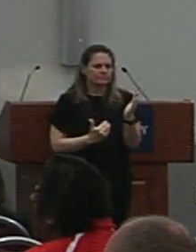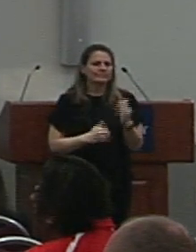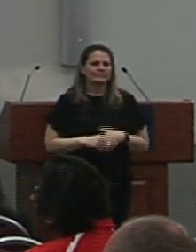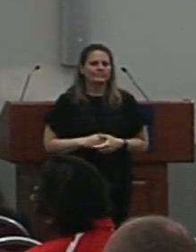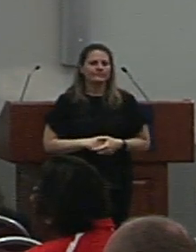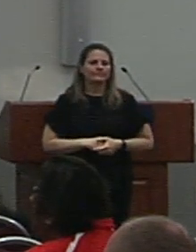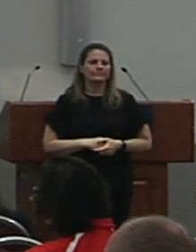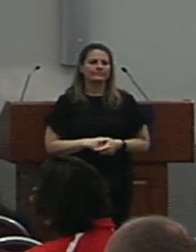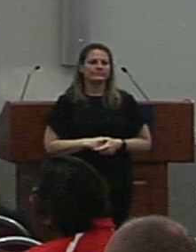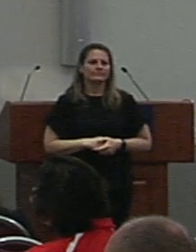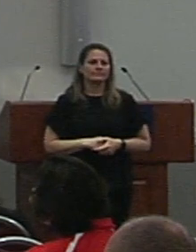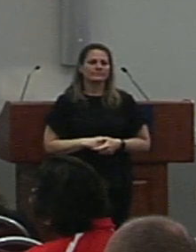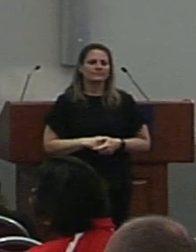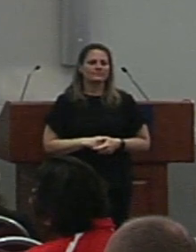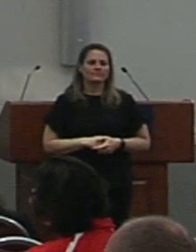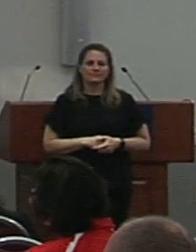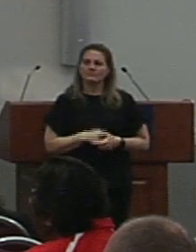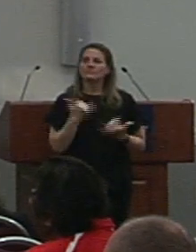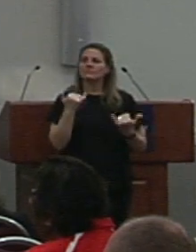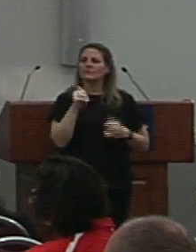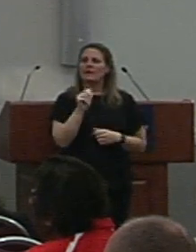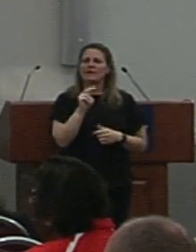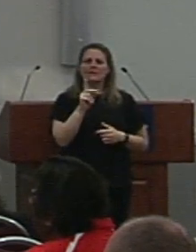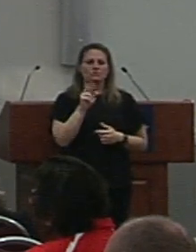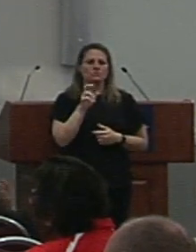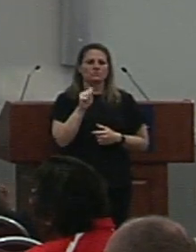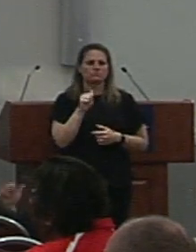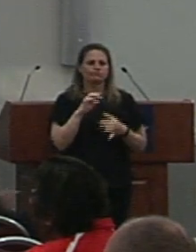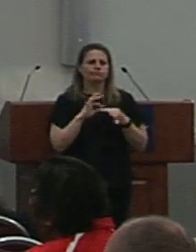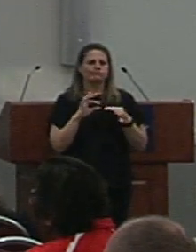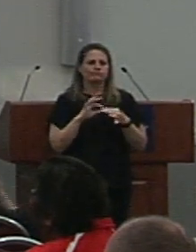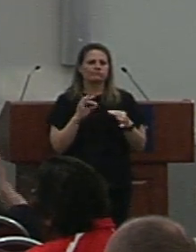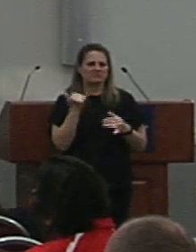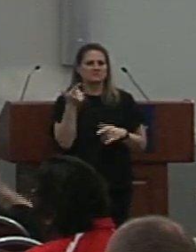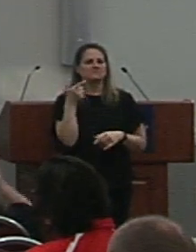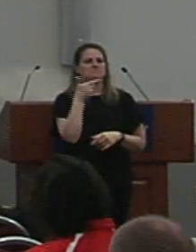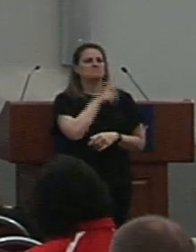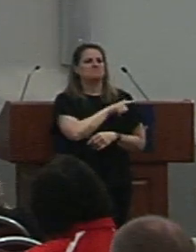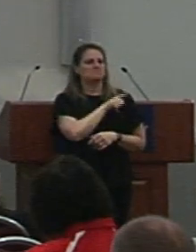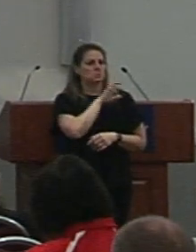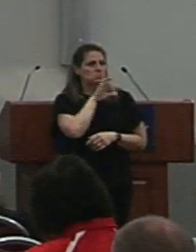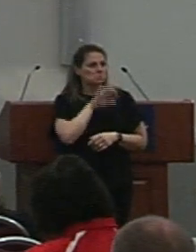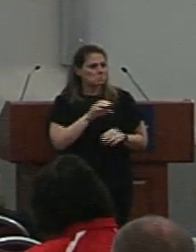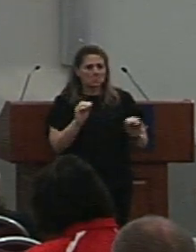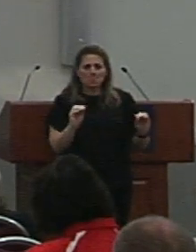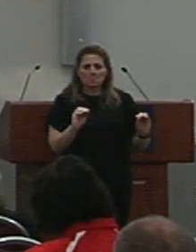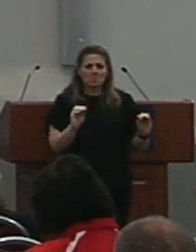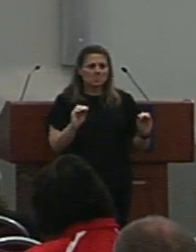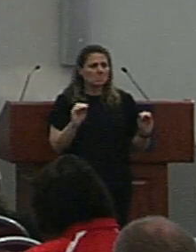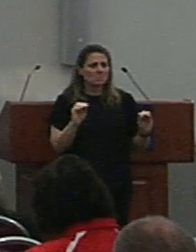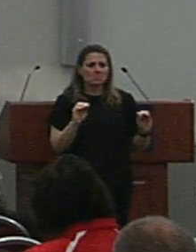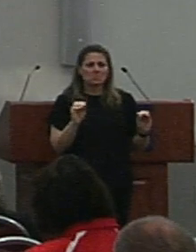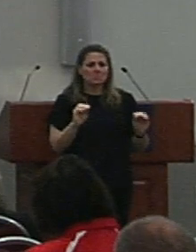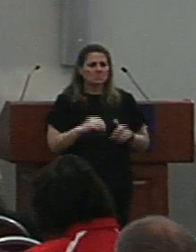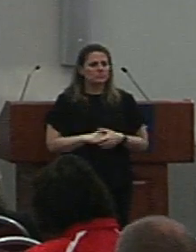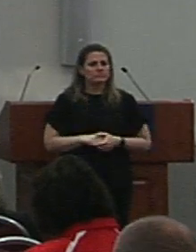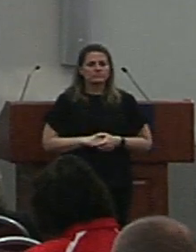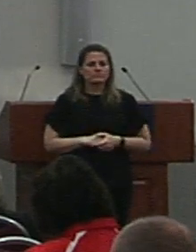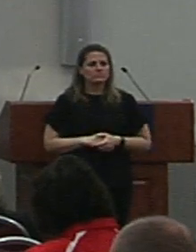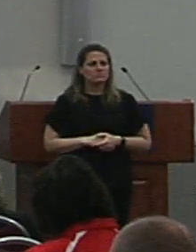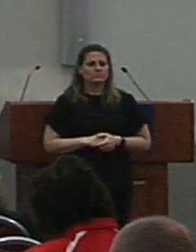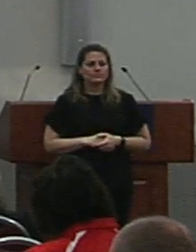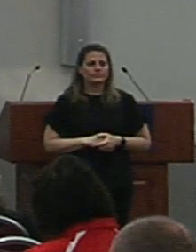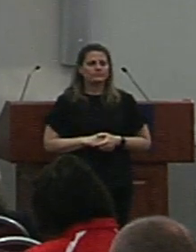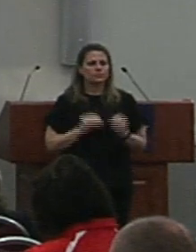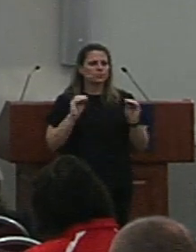Thank you, Commissioner. I'm not seeing any hands in our Zoom room or chats popping up on our screen, so I'll continue with